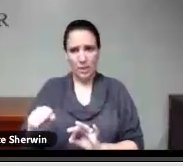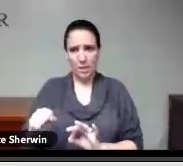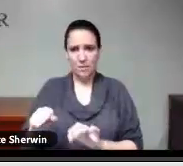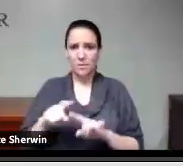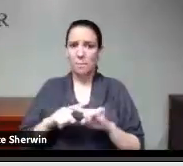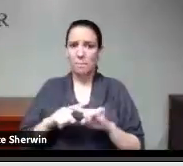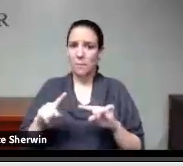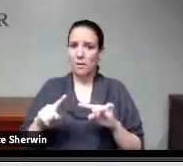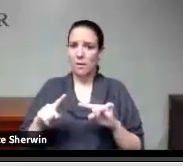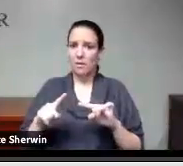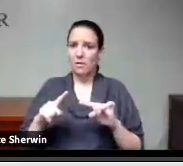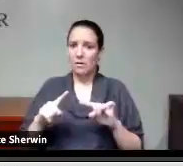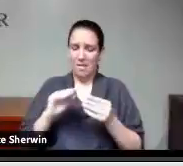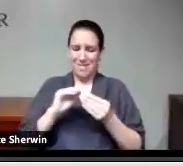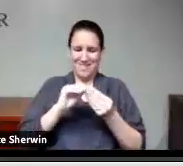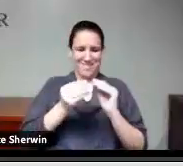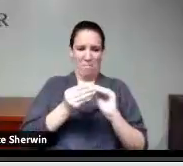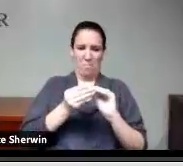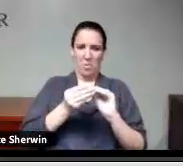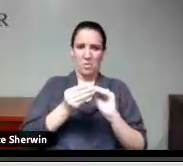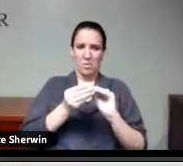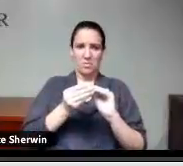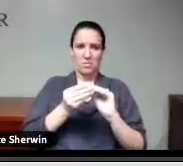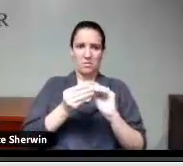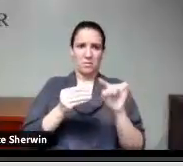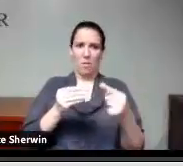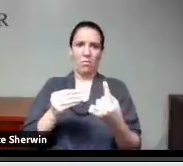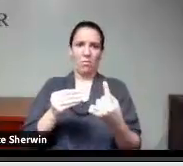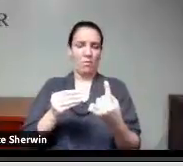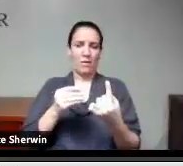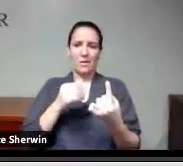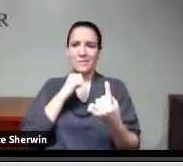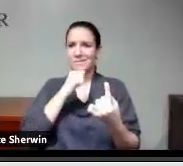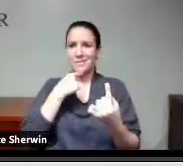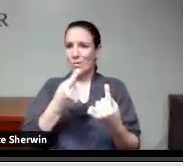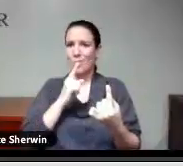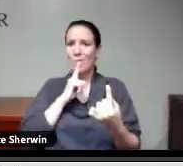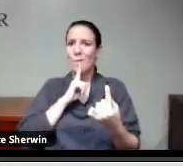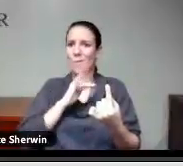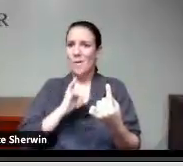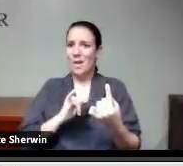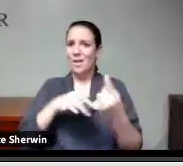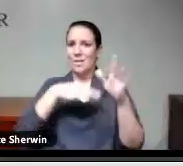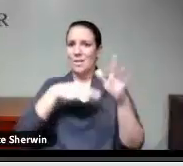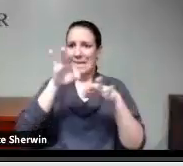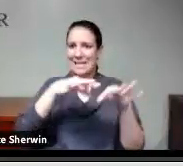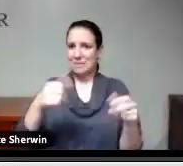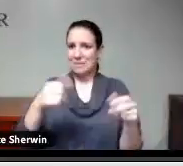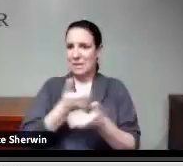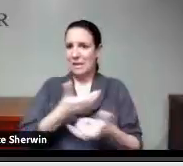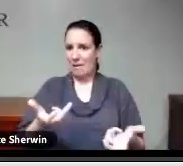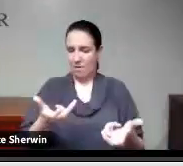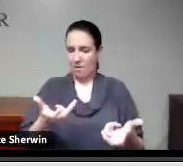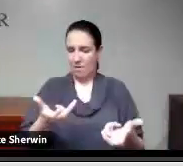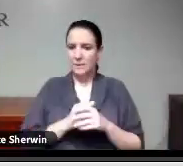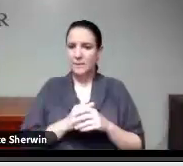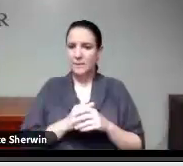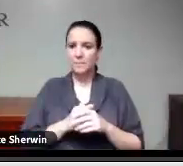the numbers alone don't really tell the full story. That it is my experience